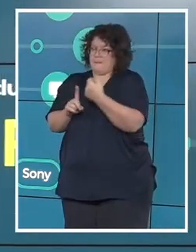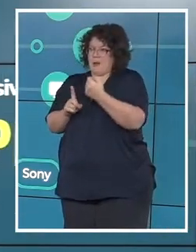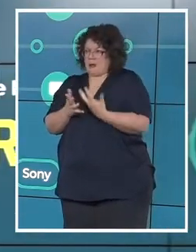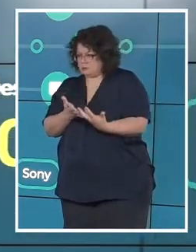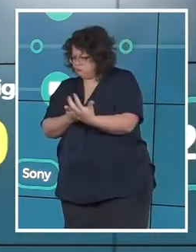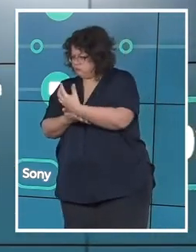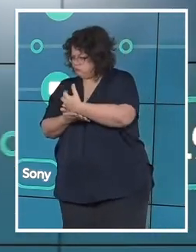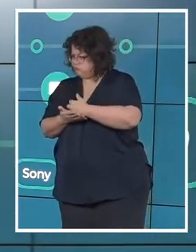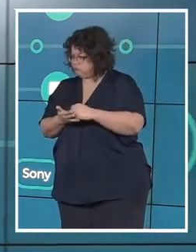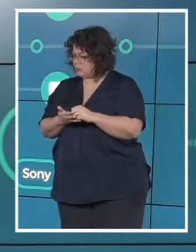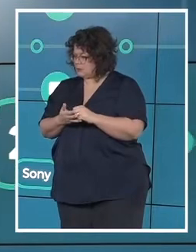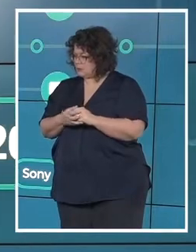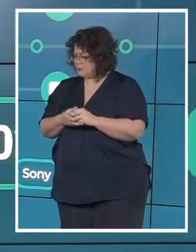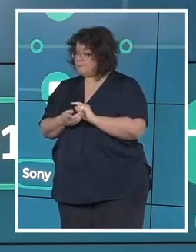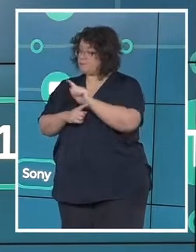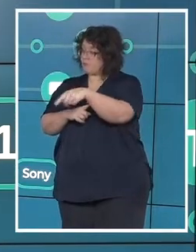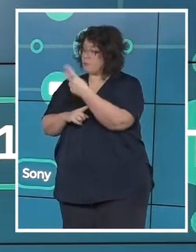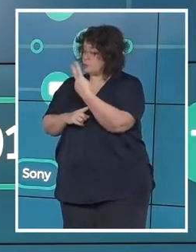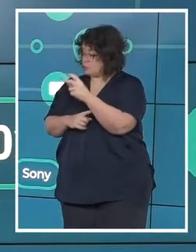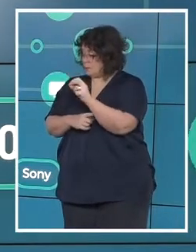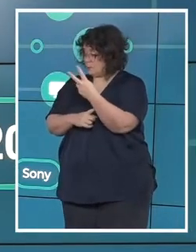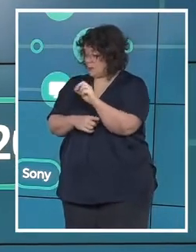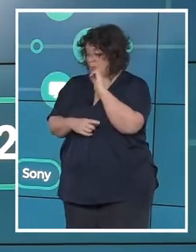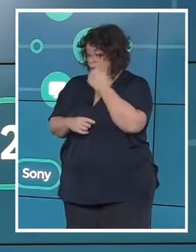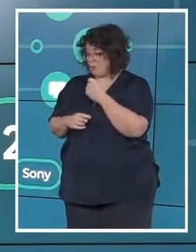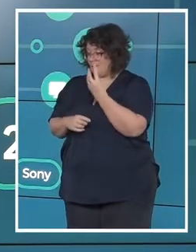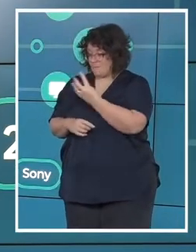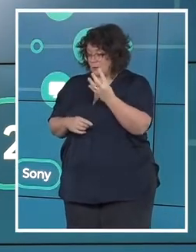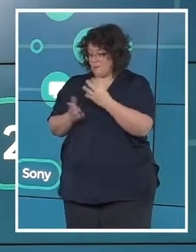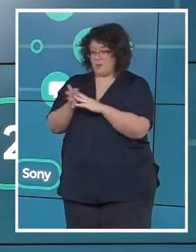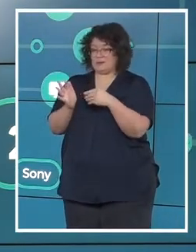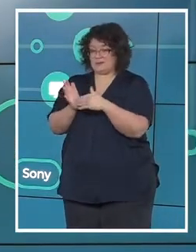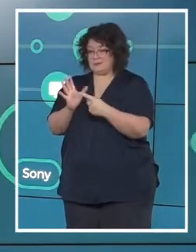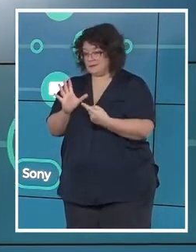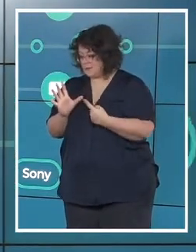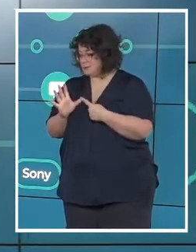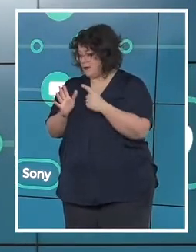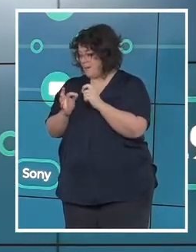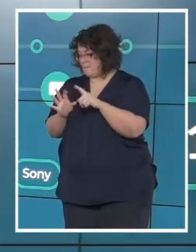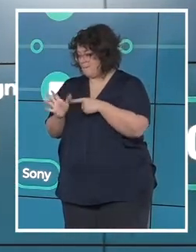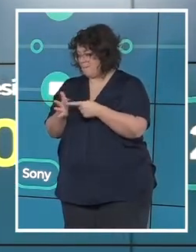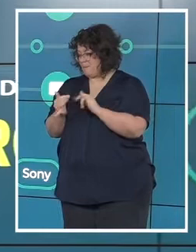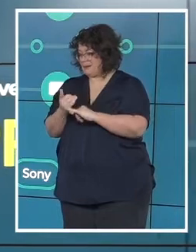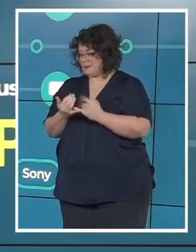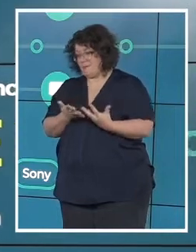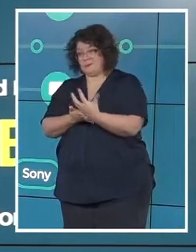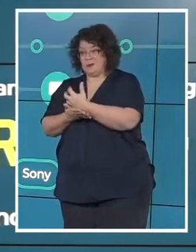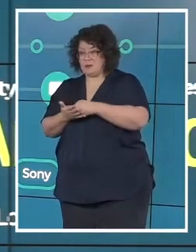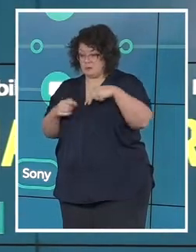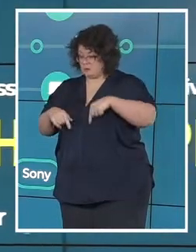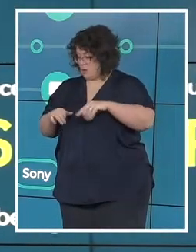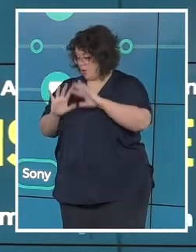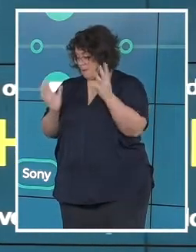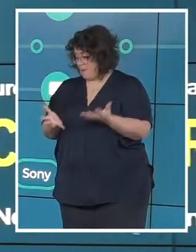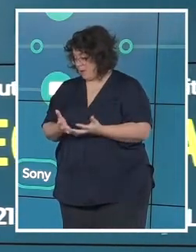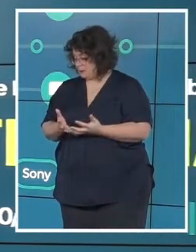planet. 44 zettabytes of data. 1 zettabyte of data is 10 to the 21. Or if anyone is as old as me, 1